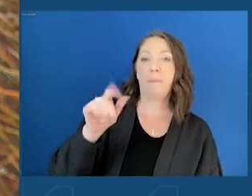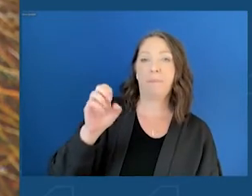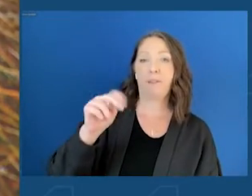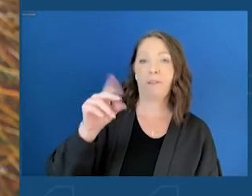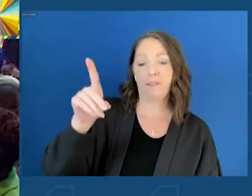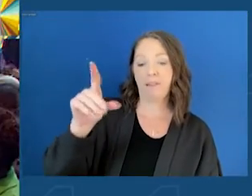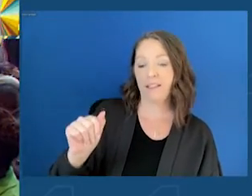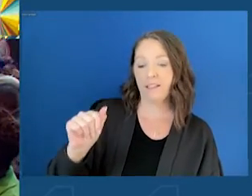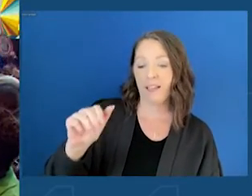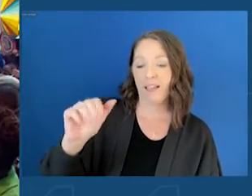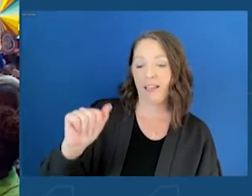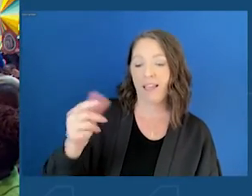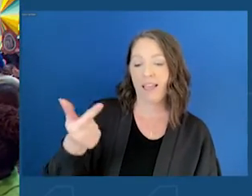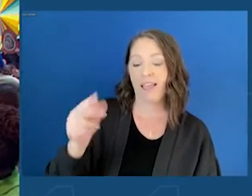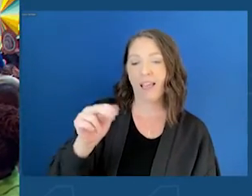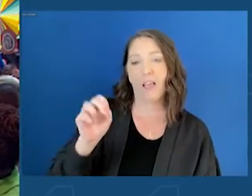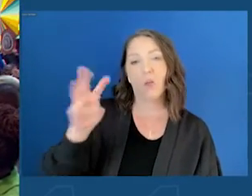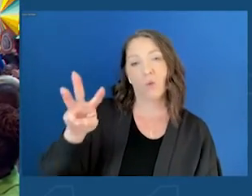Agnu.